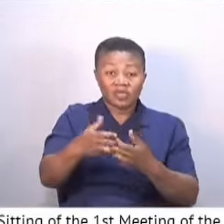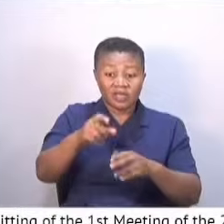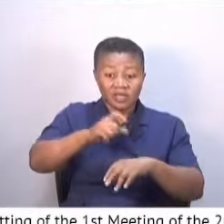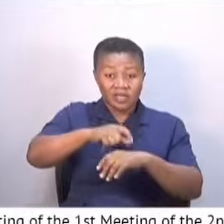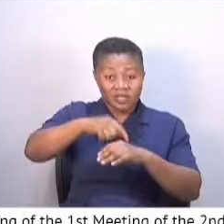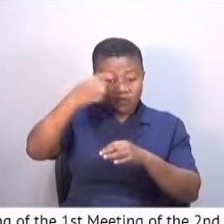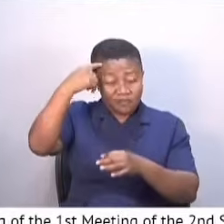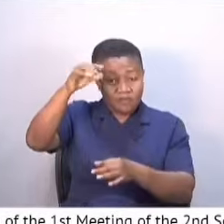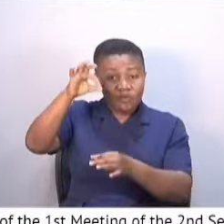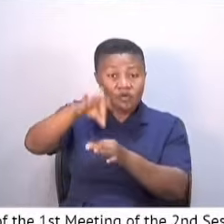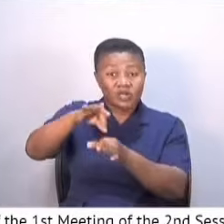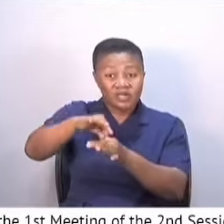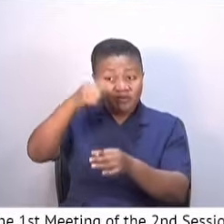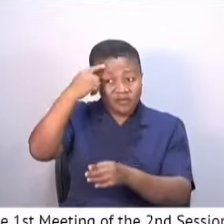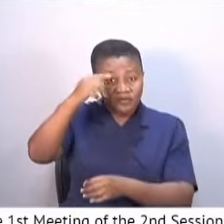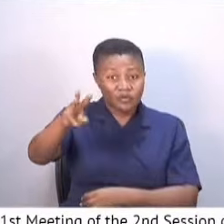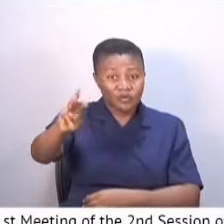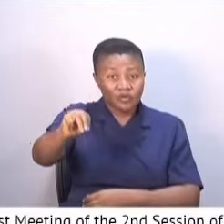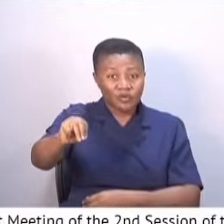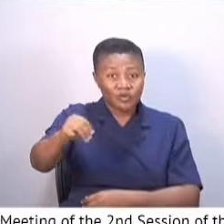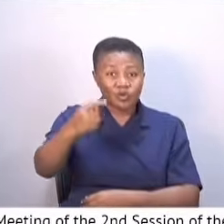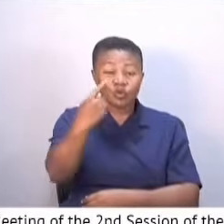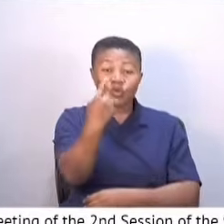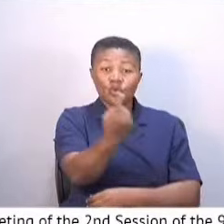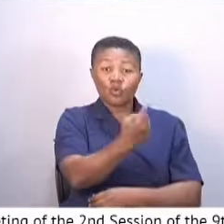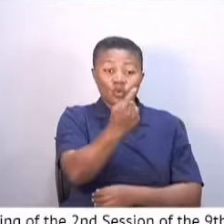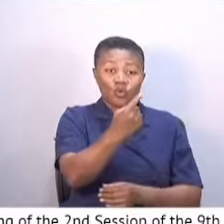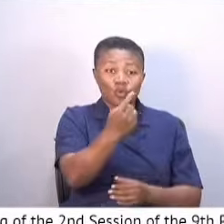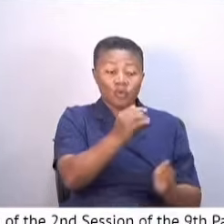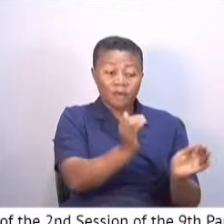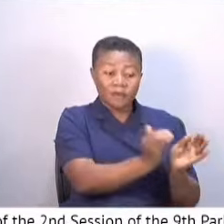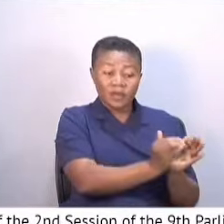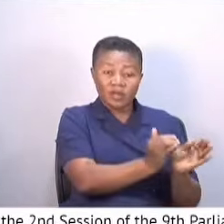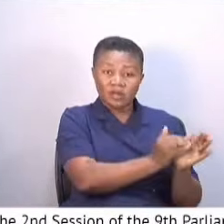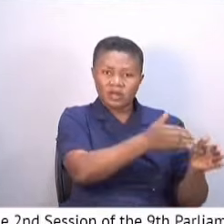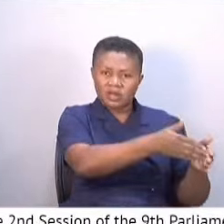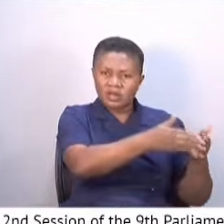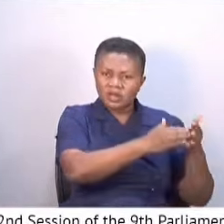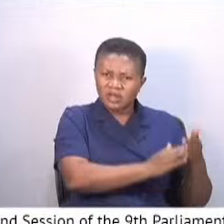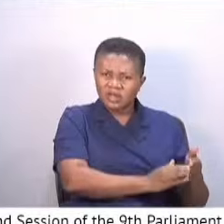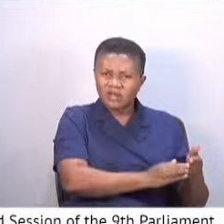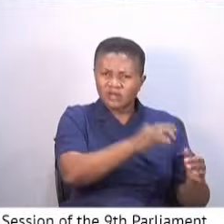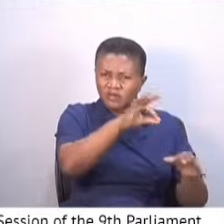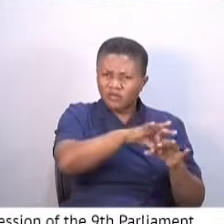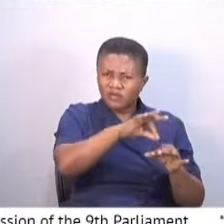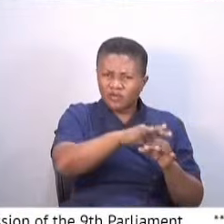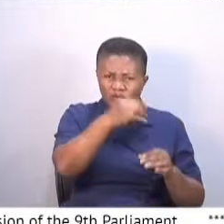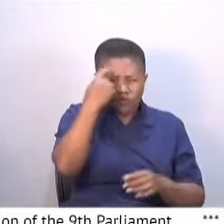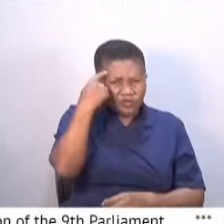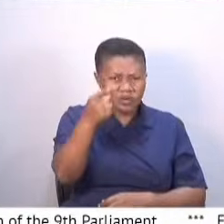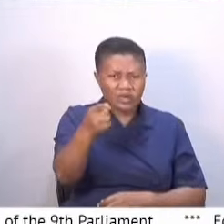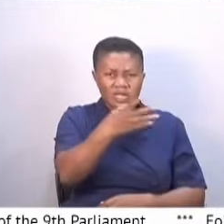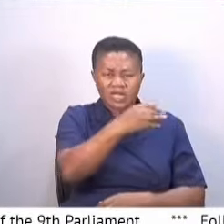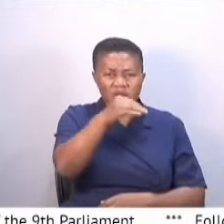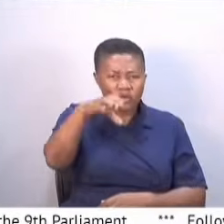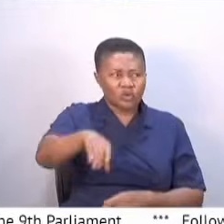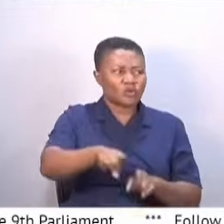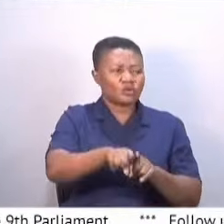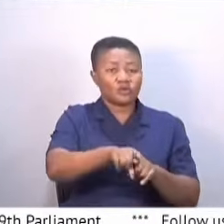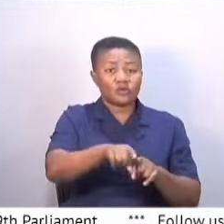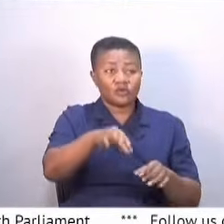for you to vote for him, I said, listen, only the majority and minority leader apparently voted, and his constituents voted for